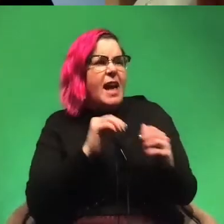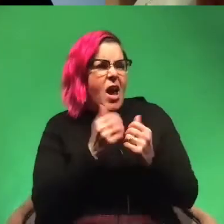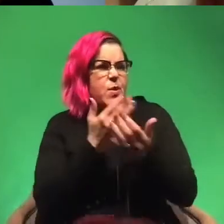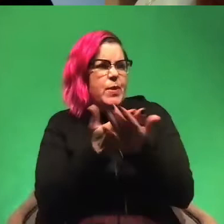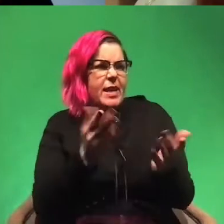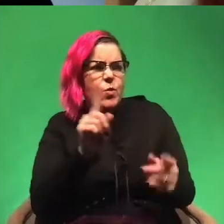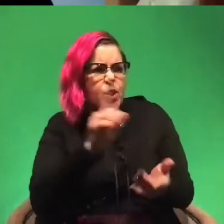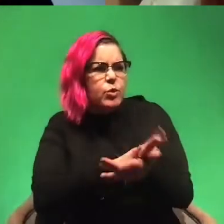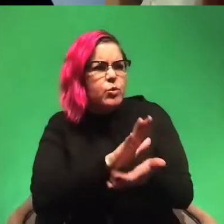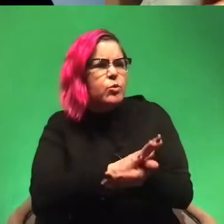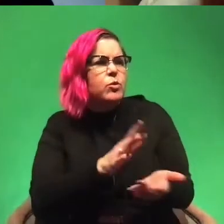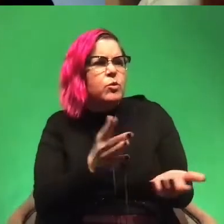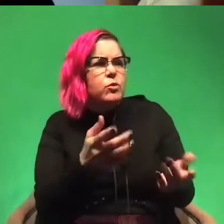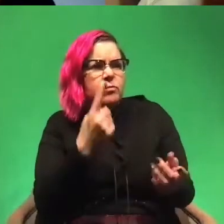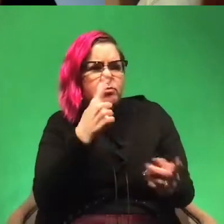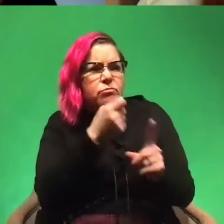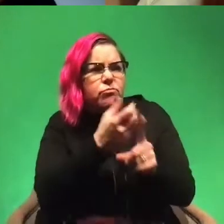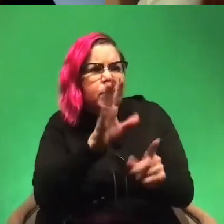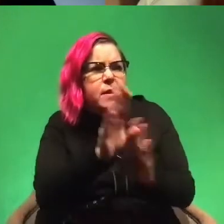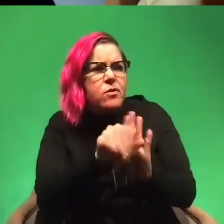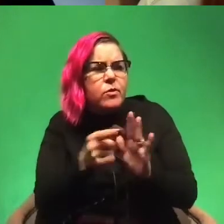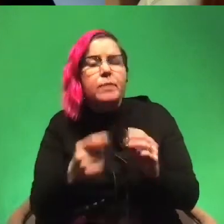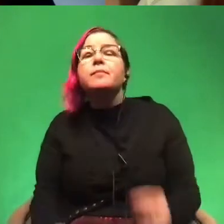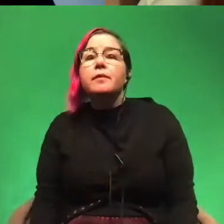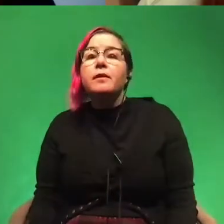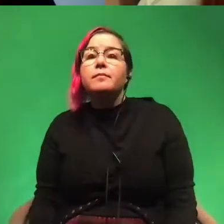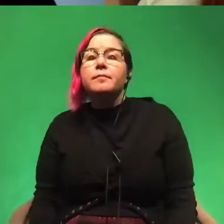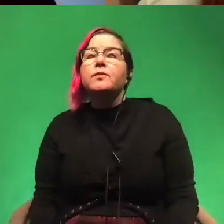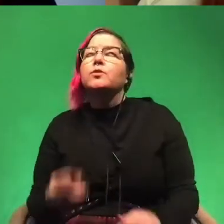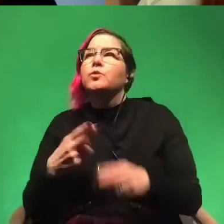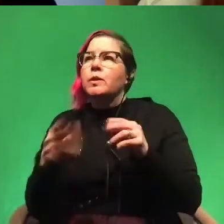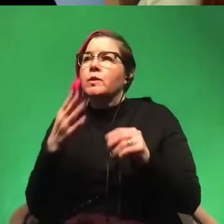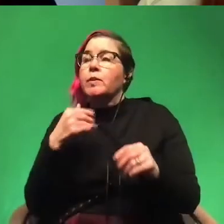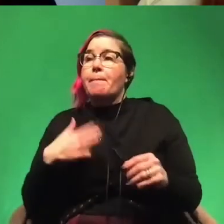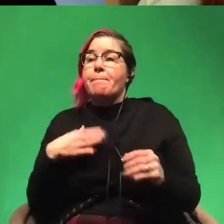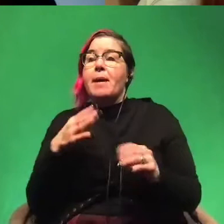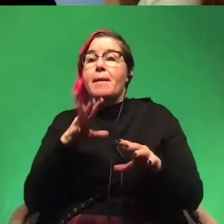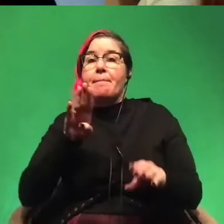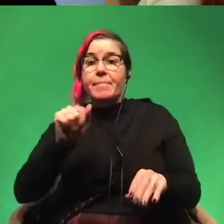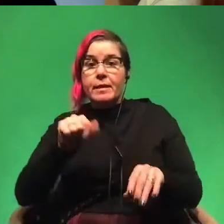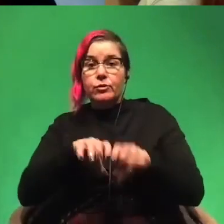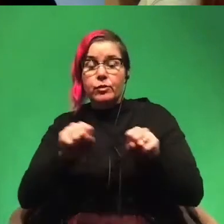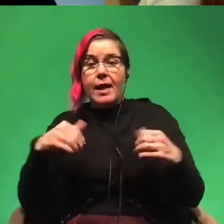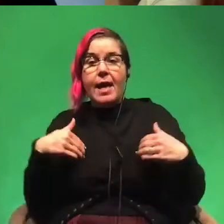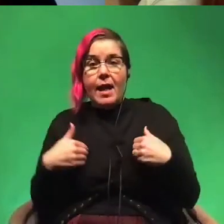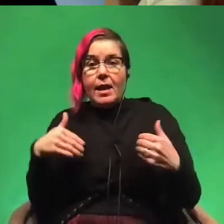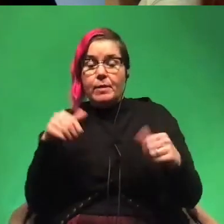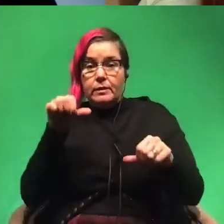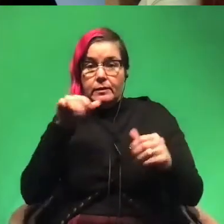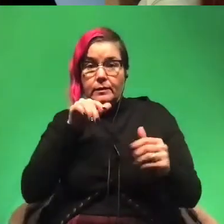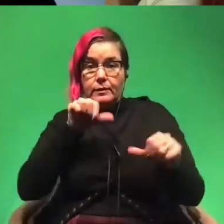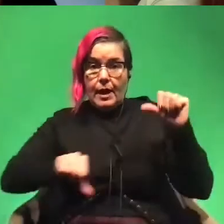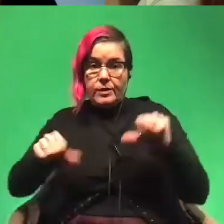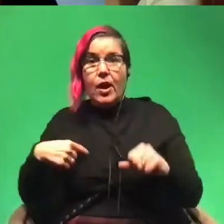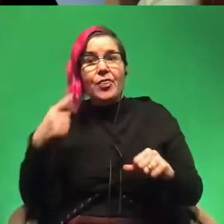went to school, a little bit about that. Yeah, so I'll keep that short and sweet. So my bachelor's degree is in animal science. I thought I wanted